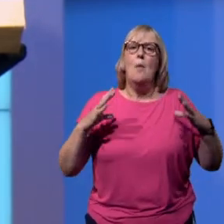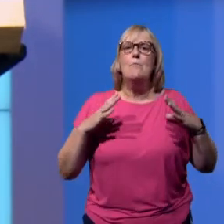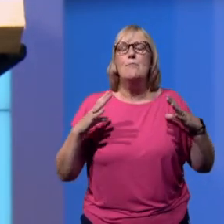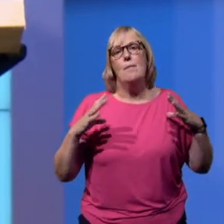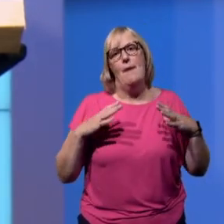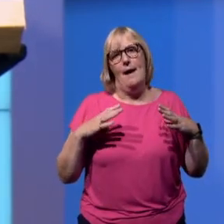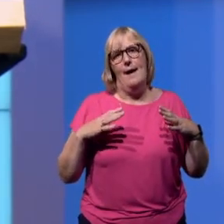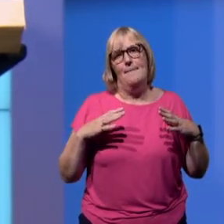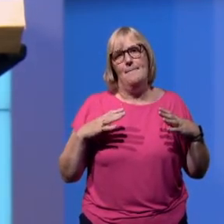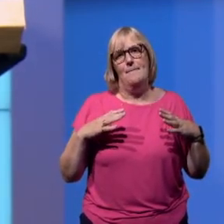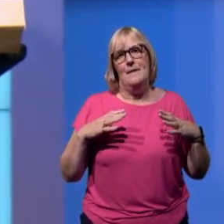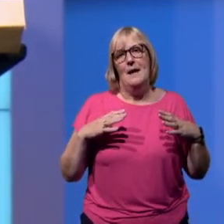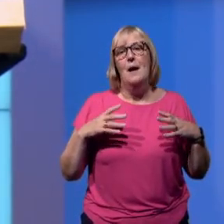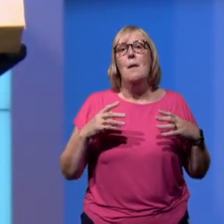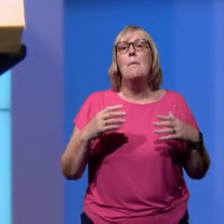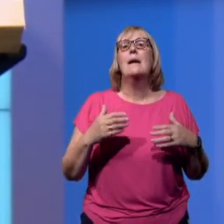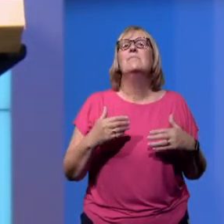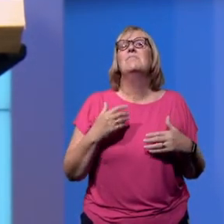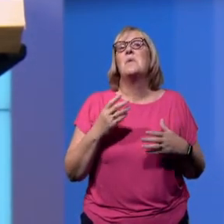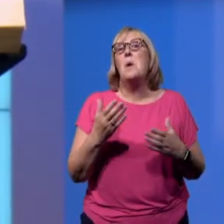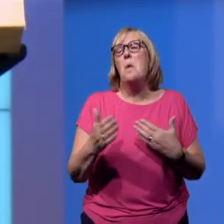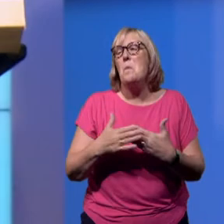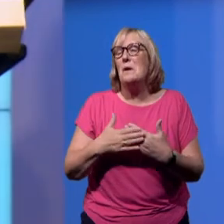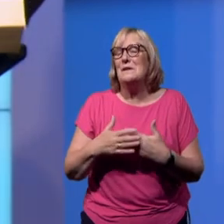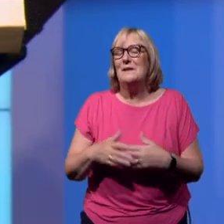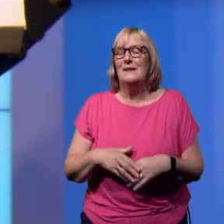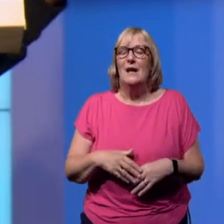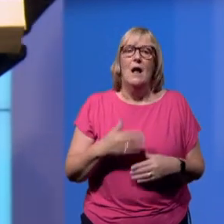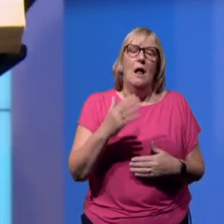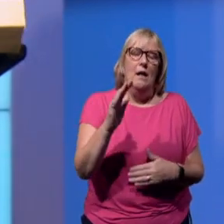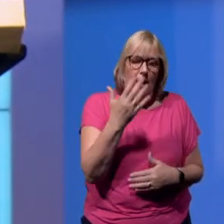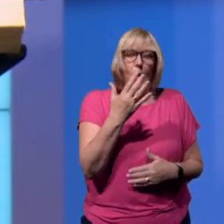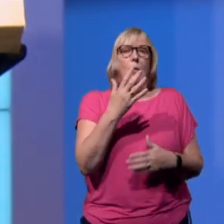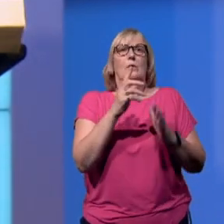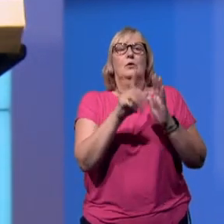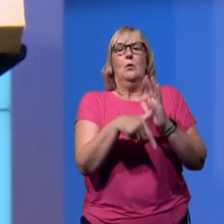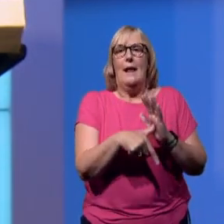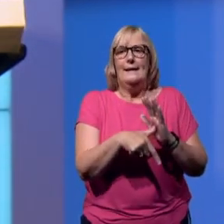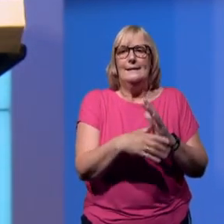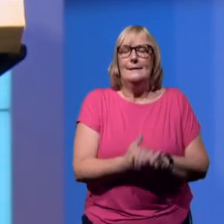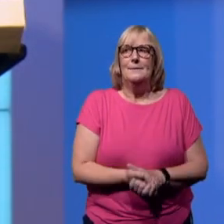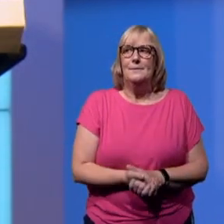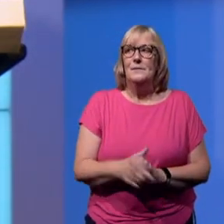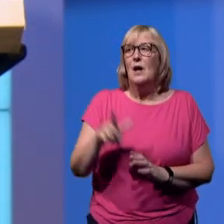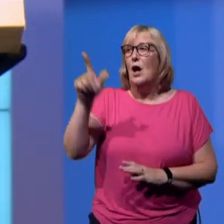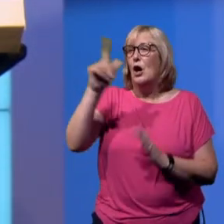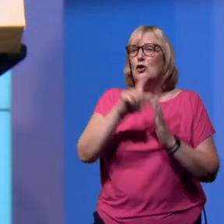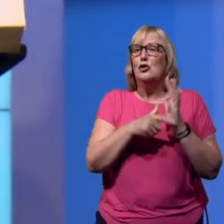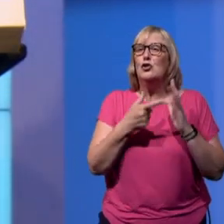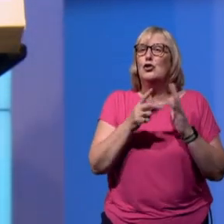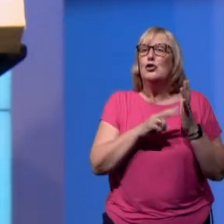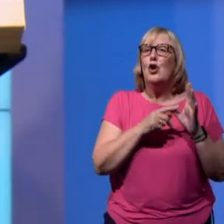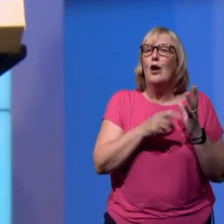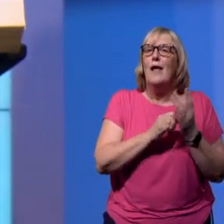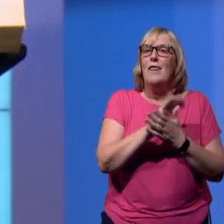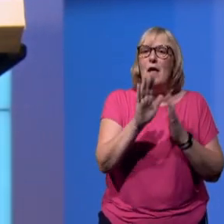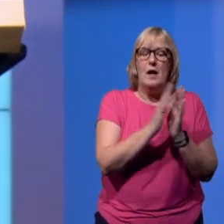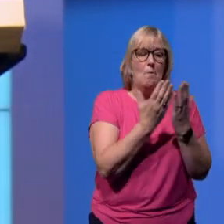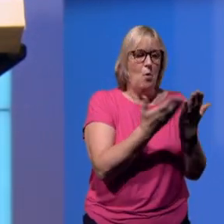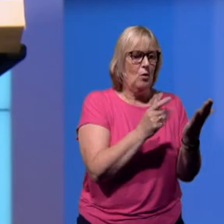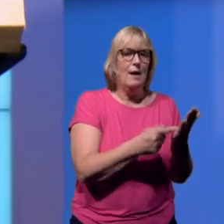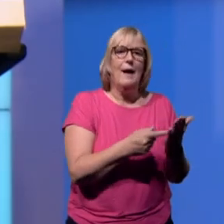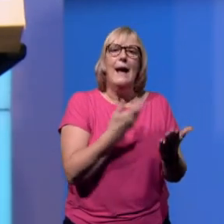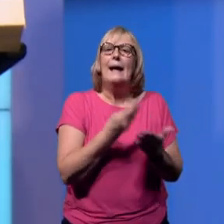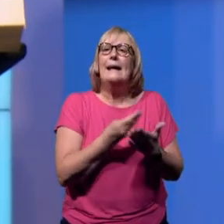And most of us leave it too late. We've heard from Jonathan a wonderful book, Stories Can Help. Perhaps that book, Counting the Cost, might